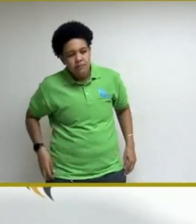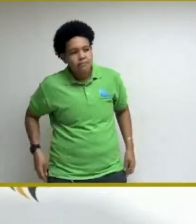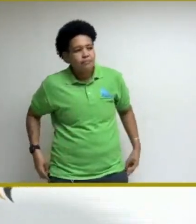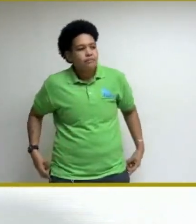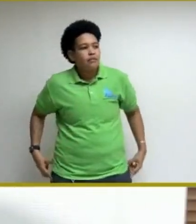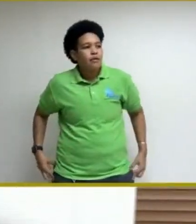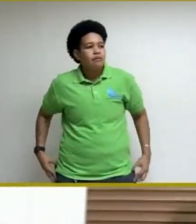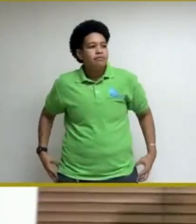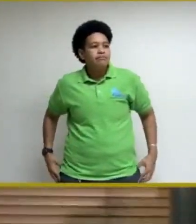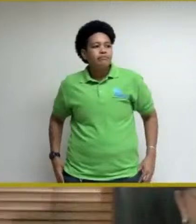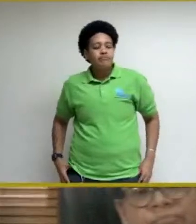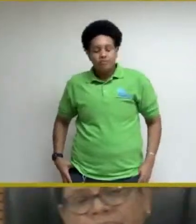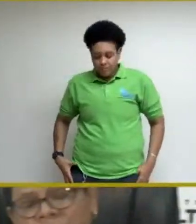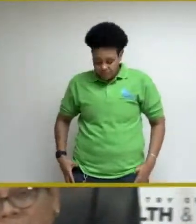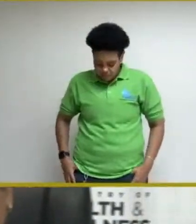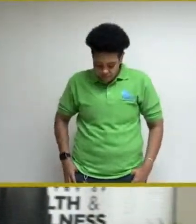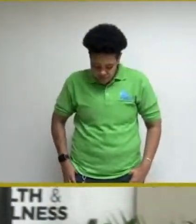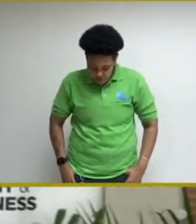Right. So